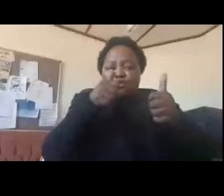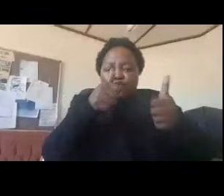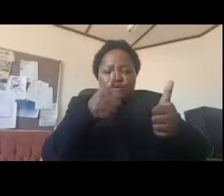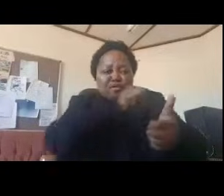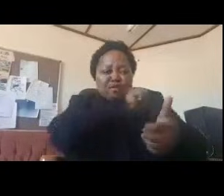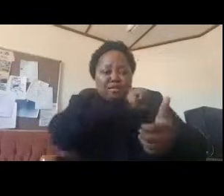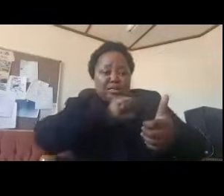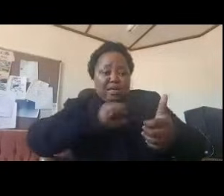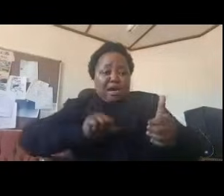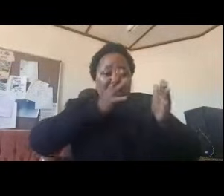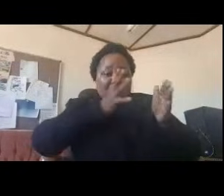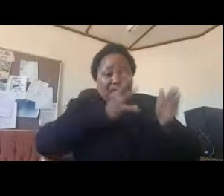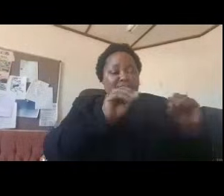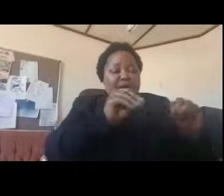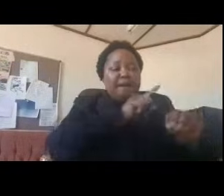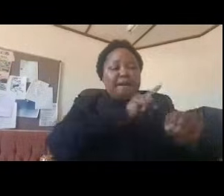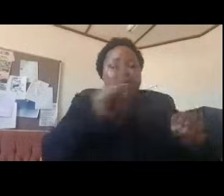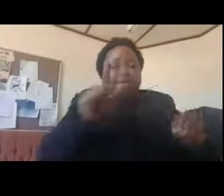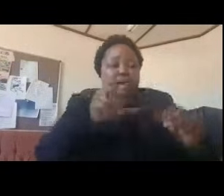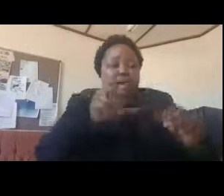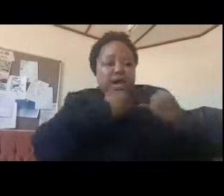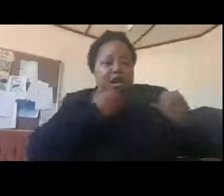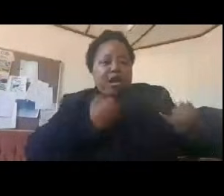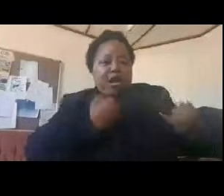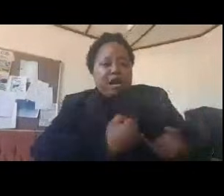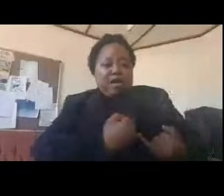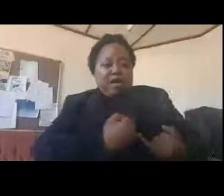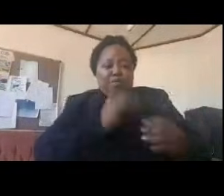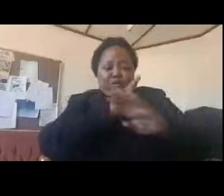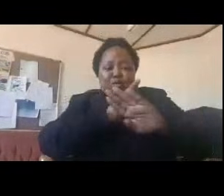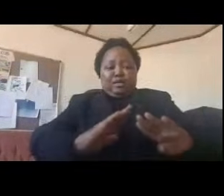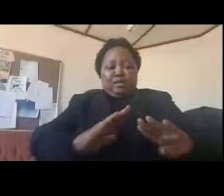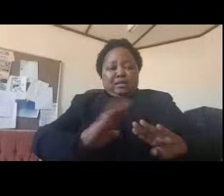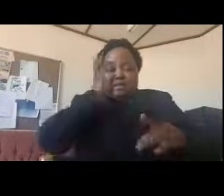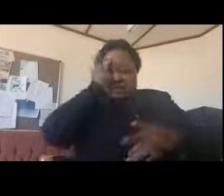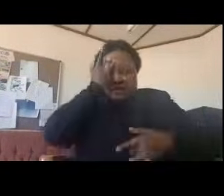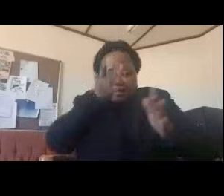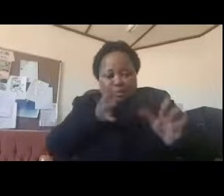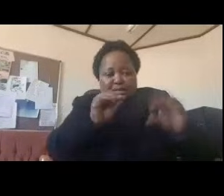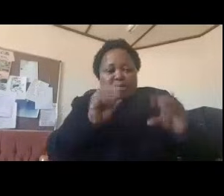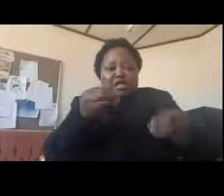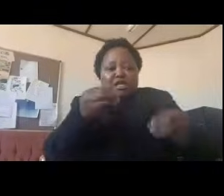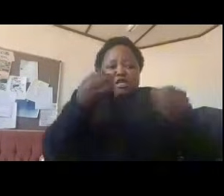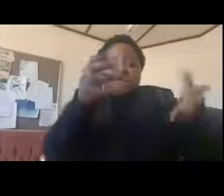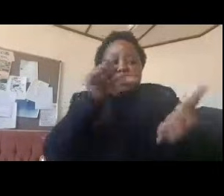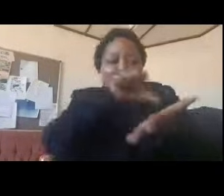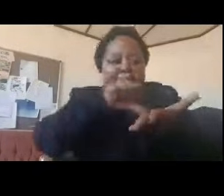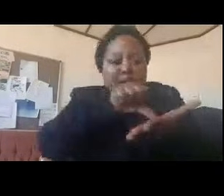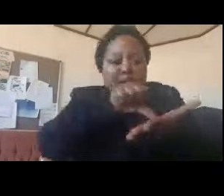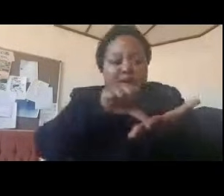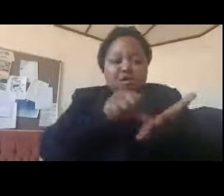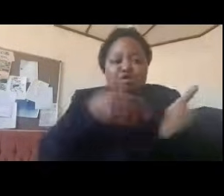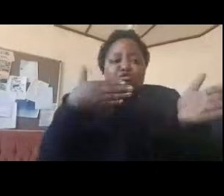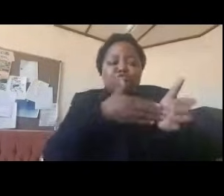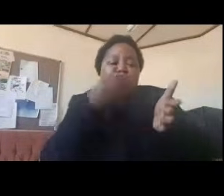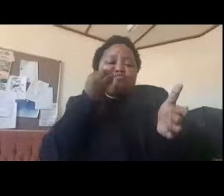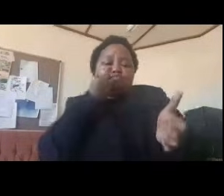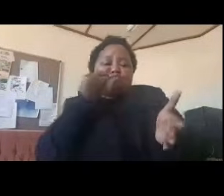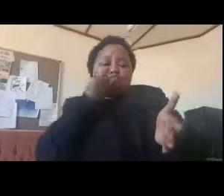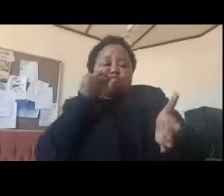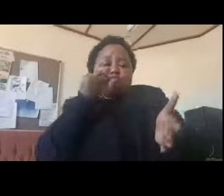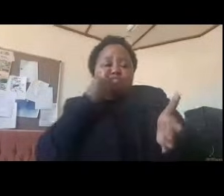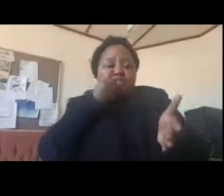your patient has a heart condition. You give them the medication, you tell them to stop eating junk food, you tell them